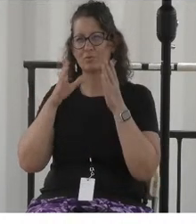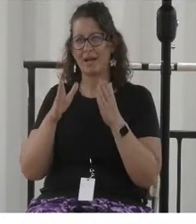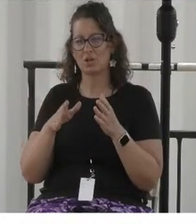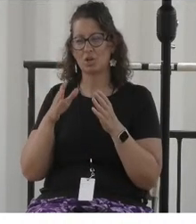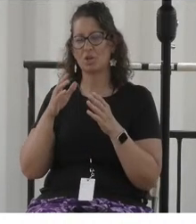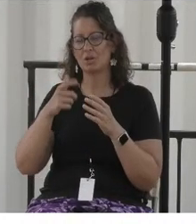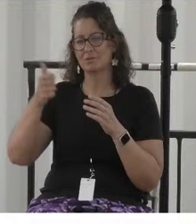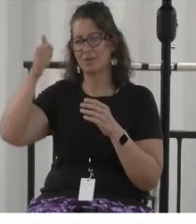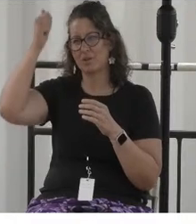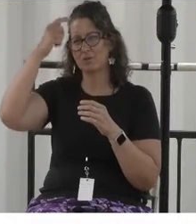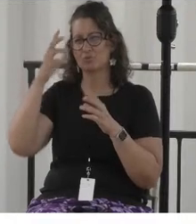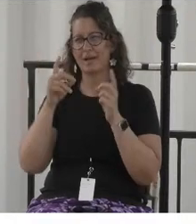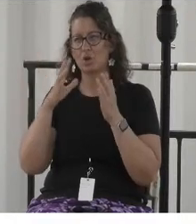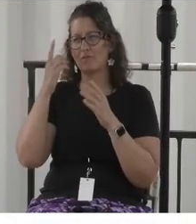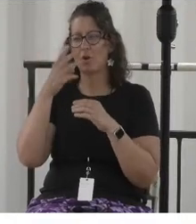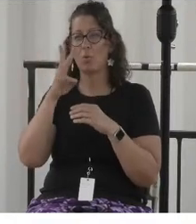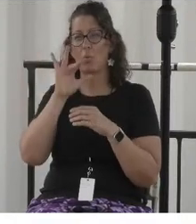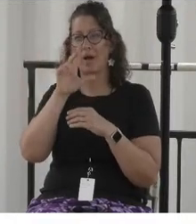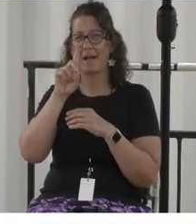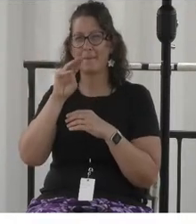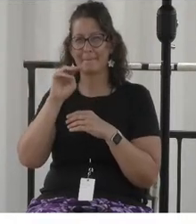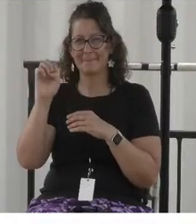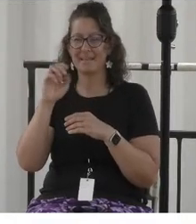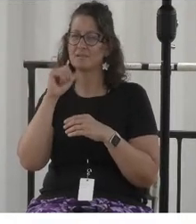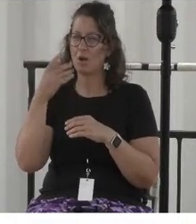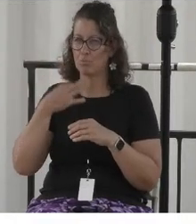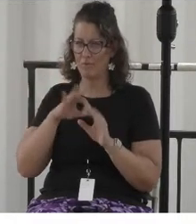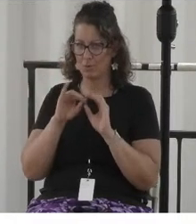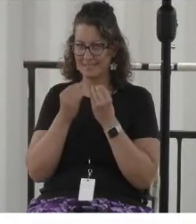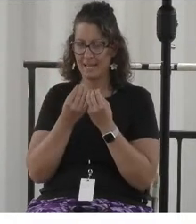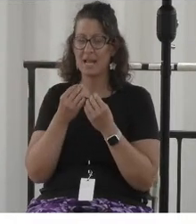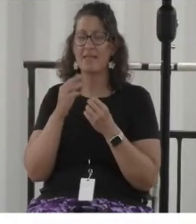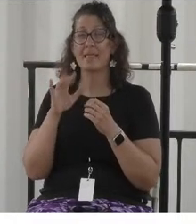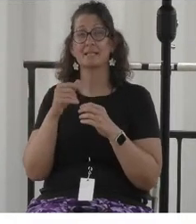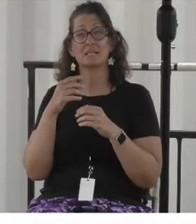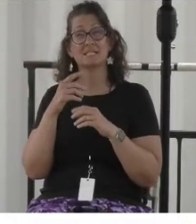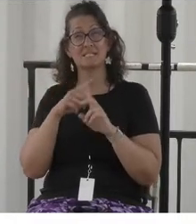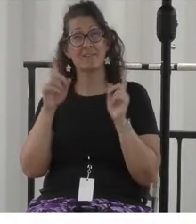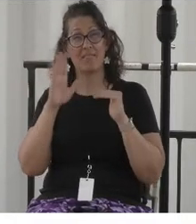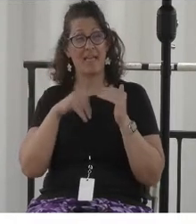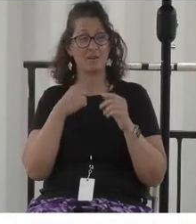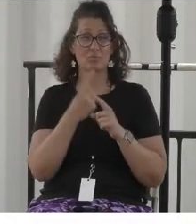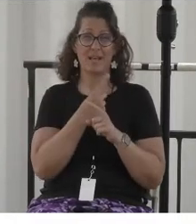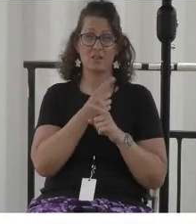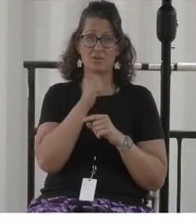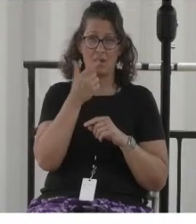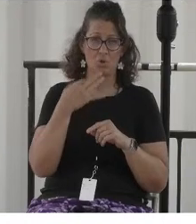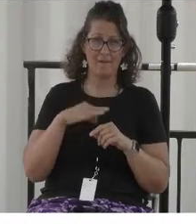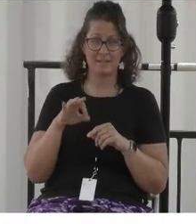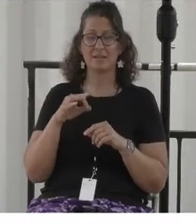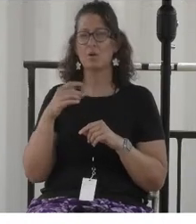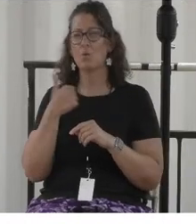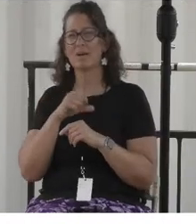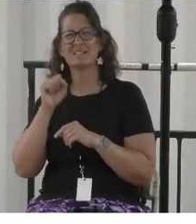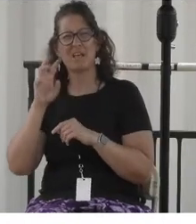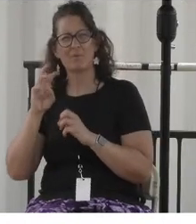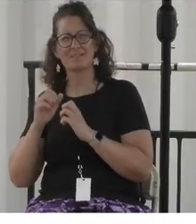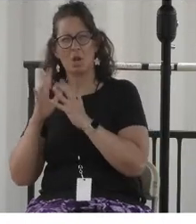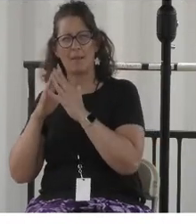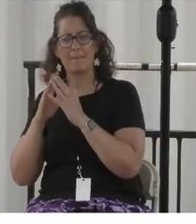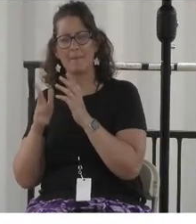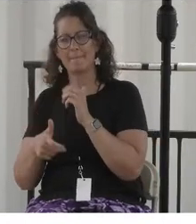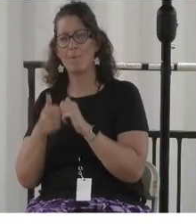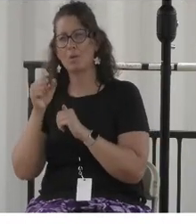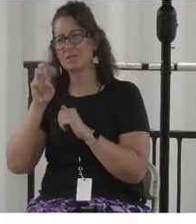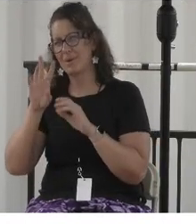Me. Wild Me is very different than you might think of a traditional nonprofit. If you think of us as a software startup, we're mostly software